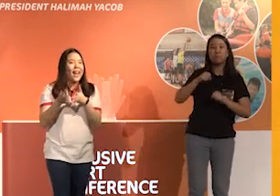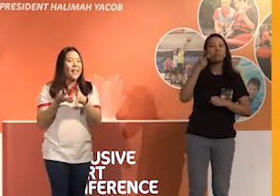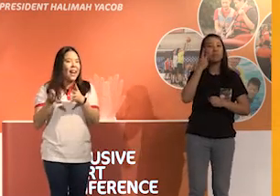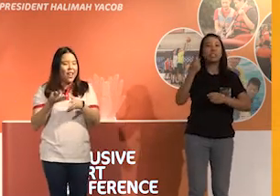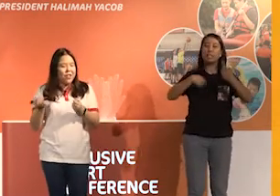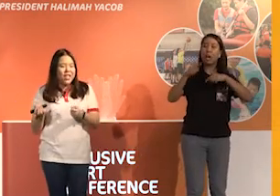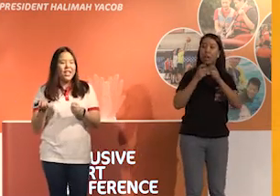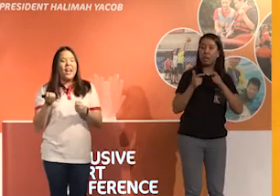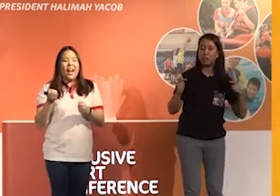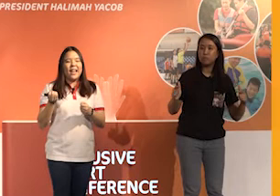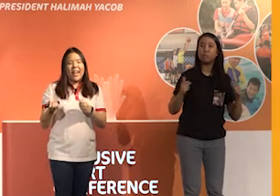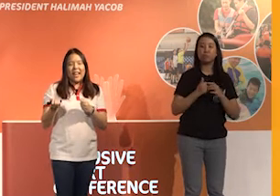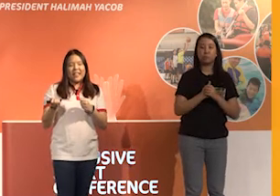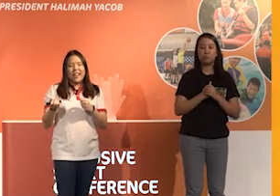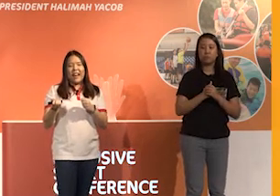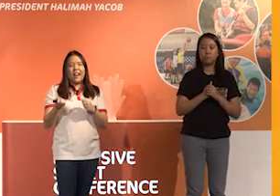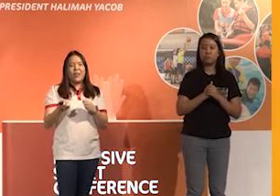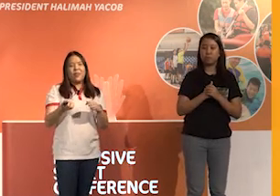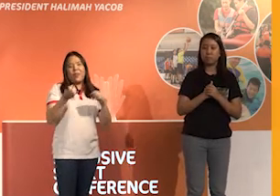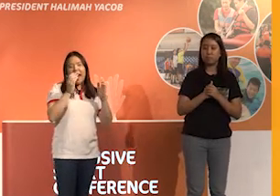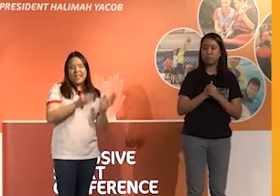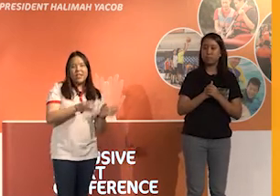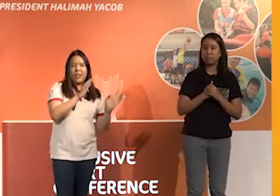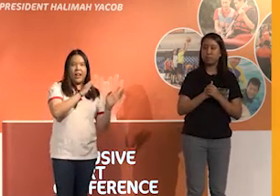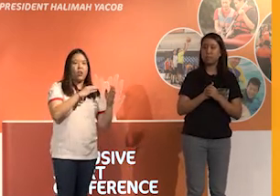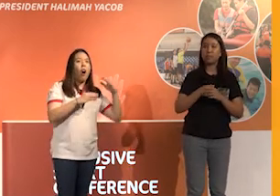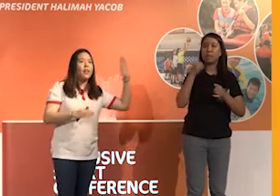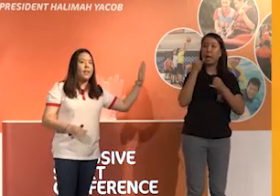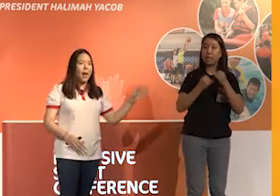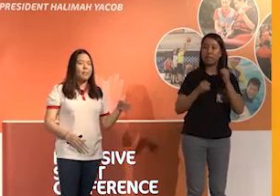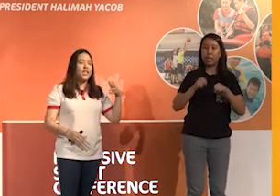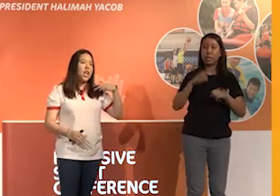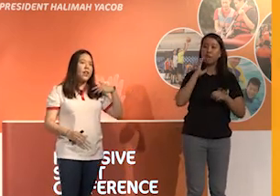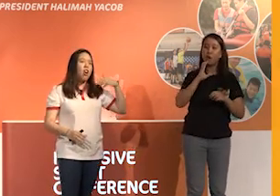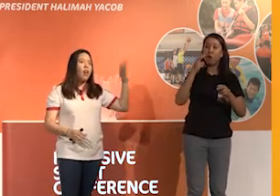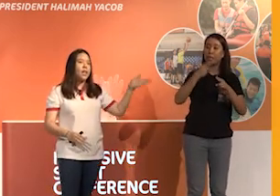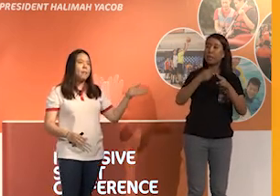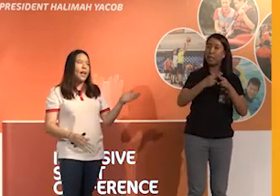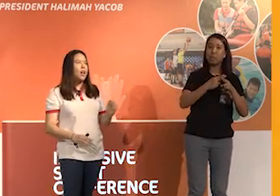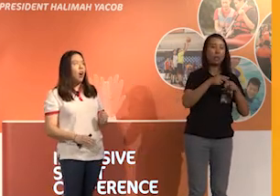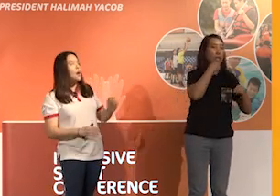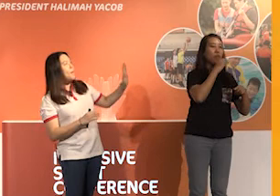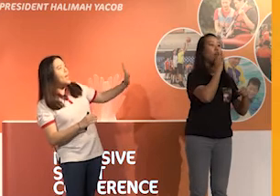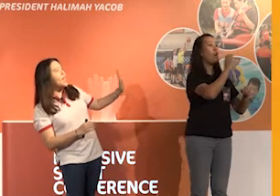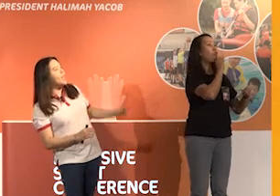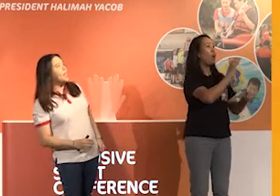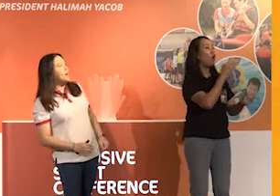my hand, time limit. And then lastly, you can hold the limb. The theory hold the limb like